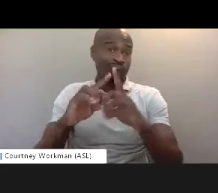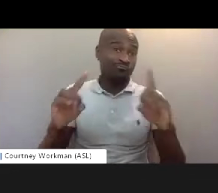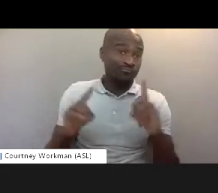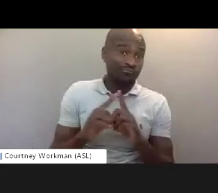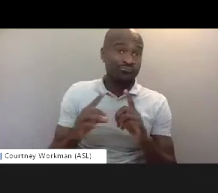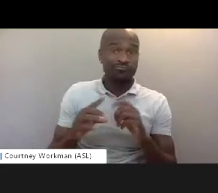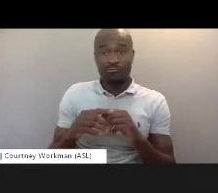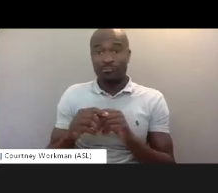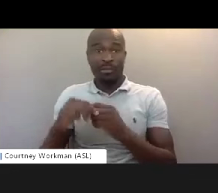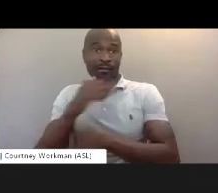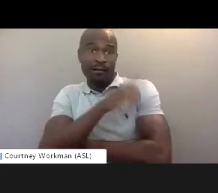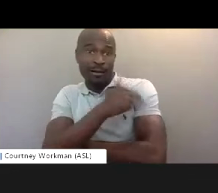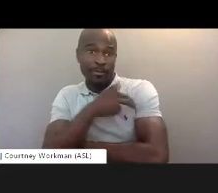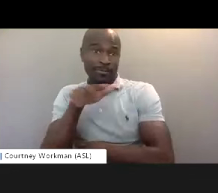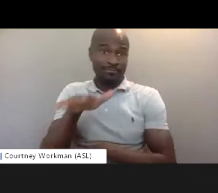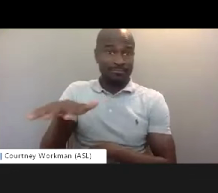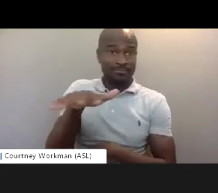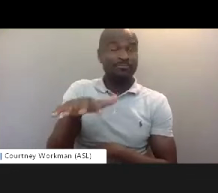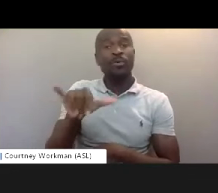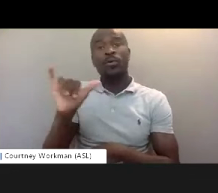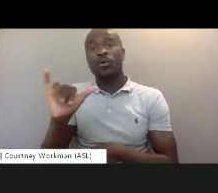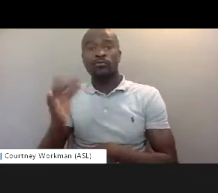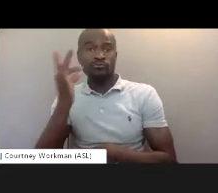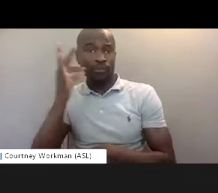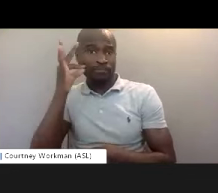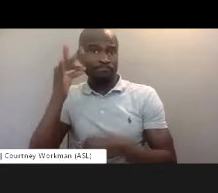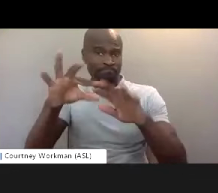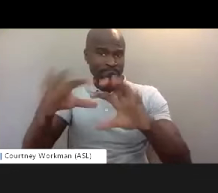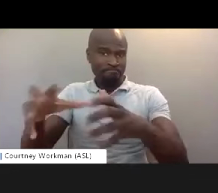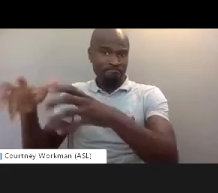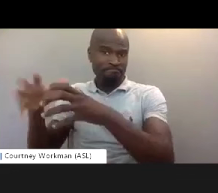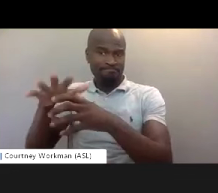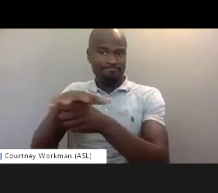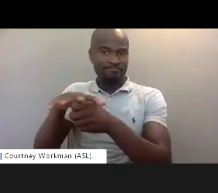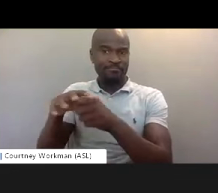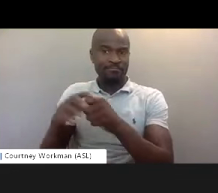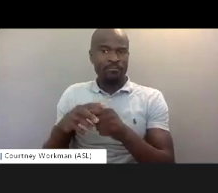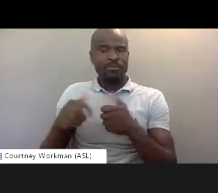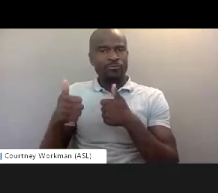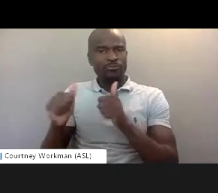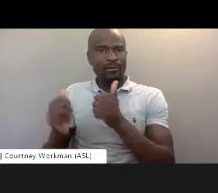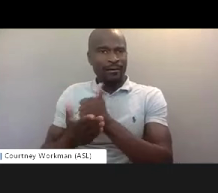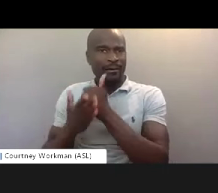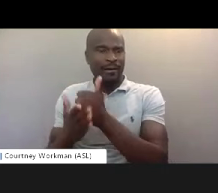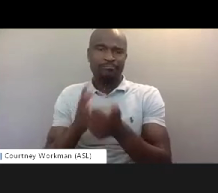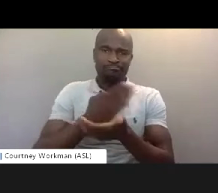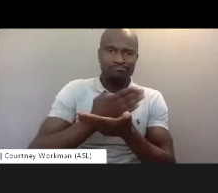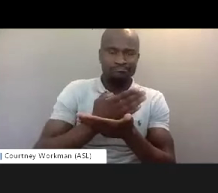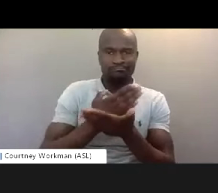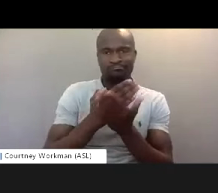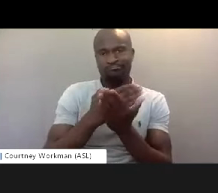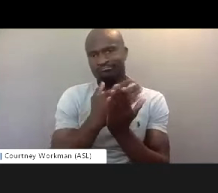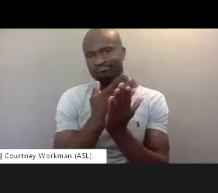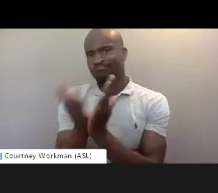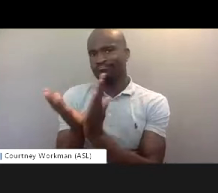tribal areas, and really work with them on trying to improve this preparedness across an entire spectrum. So there's